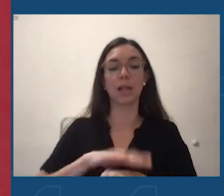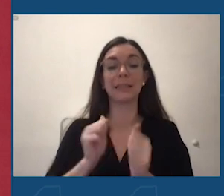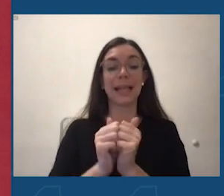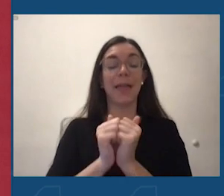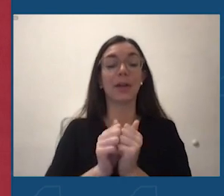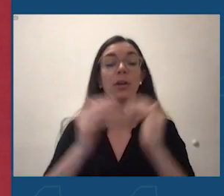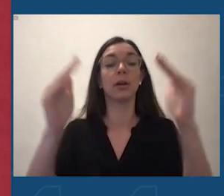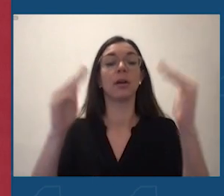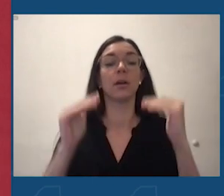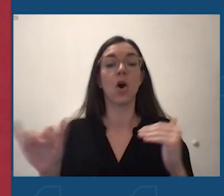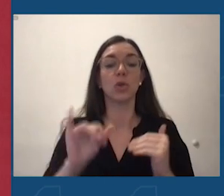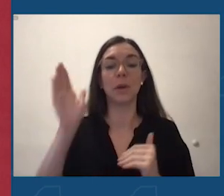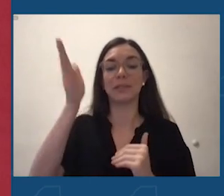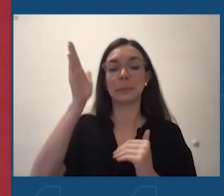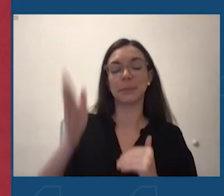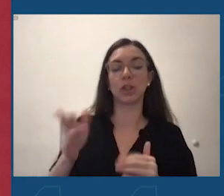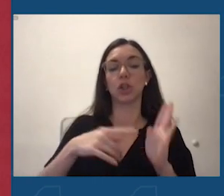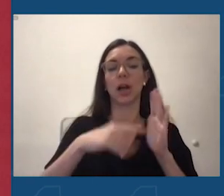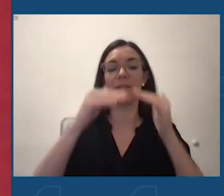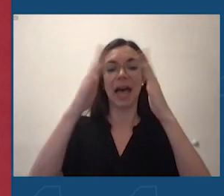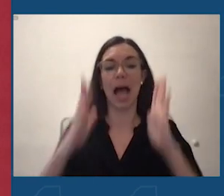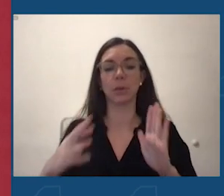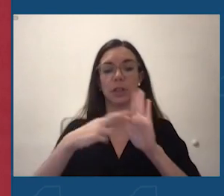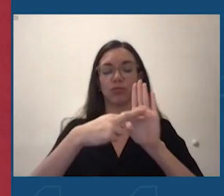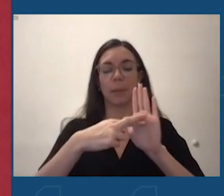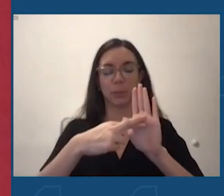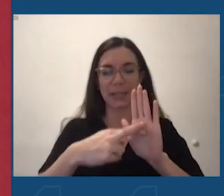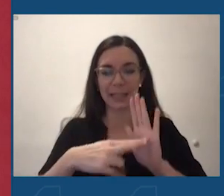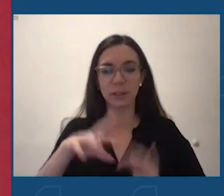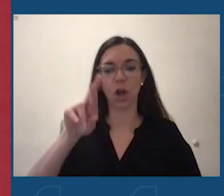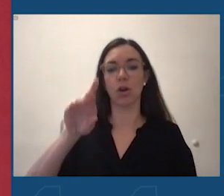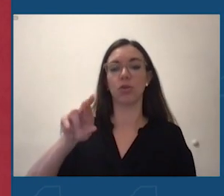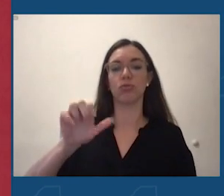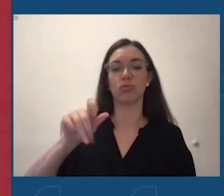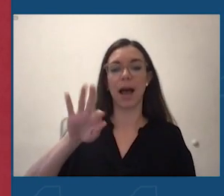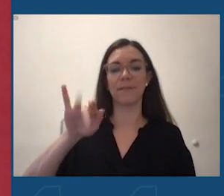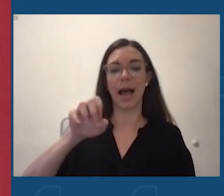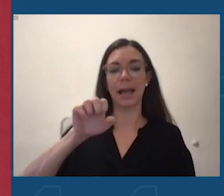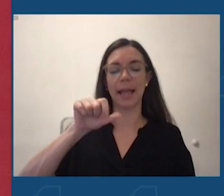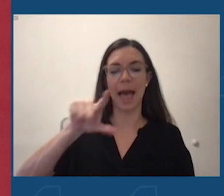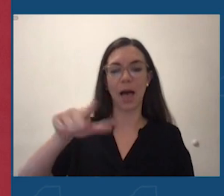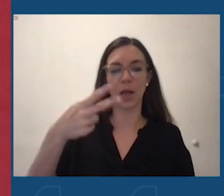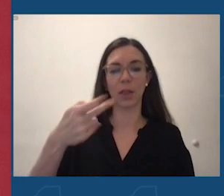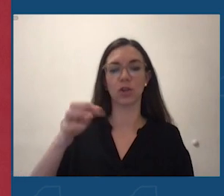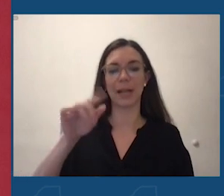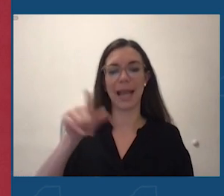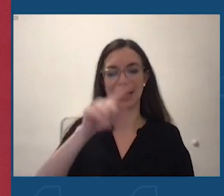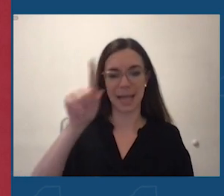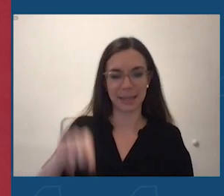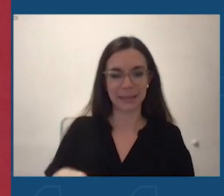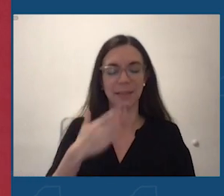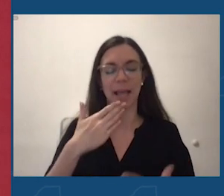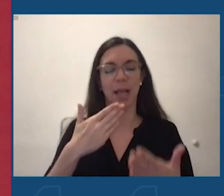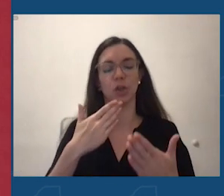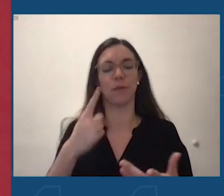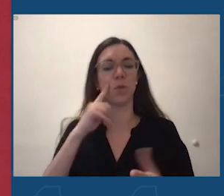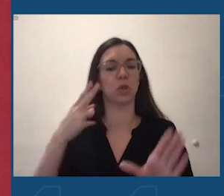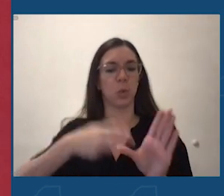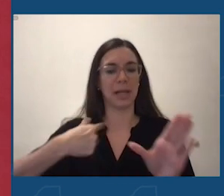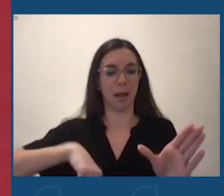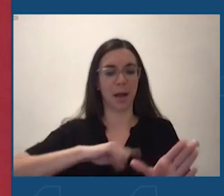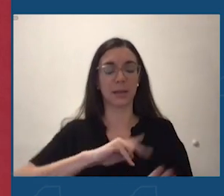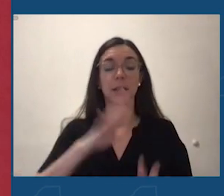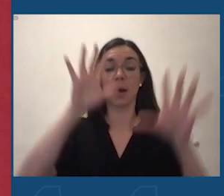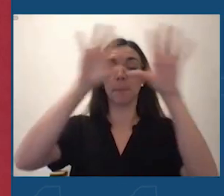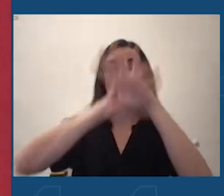of Representatives, Rafael Hernandez, is here from Puerto Rico. Thank you for joining us here as well. As well as the President of the Senate of